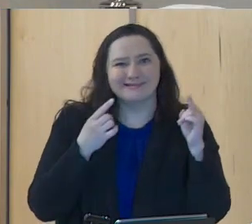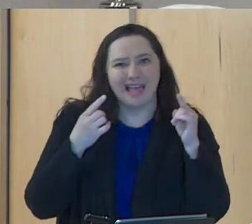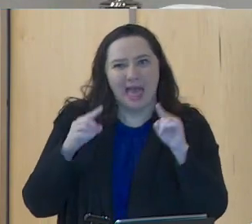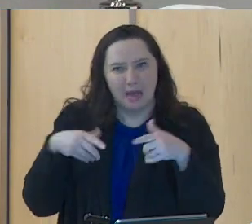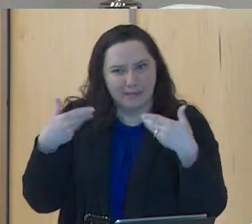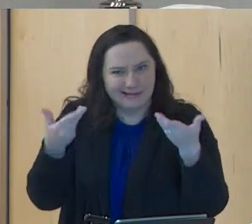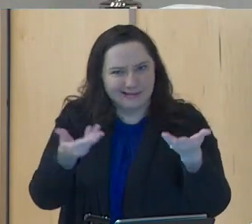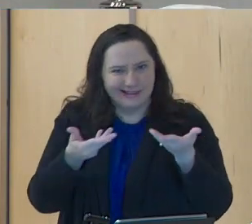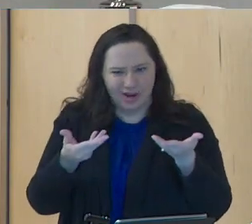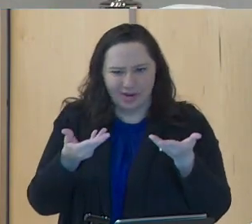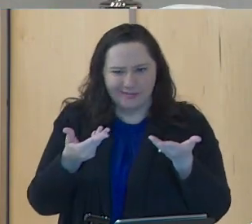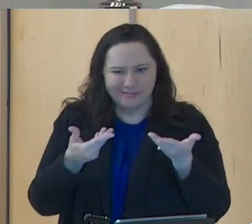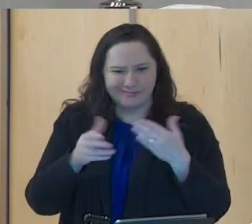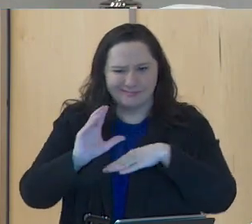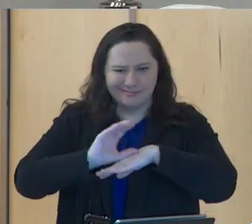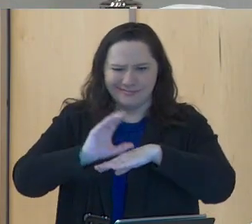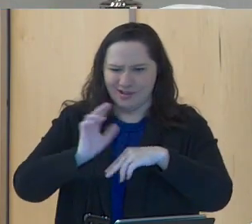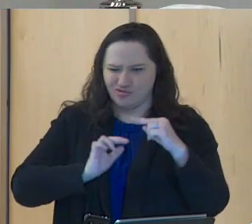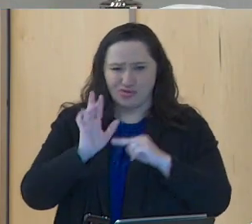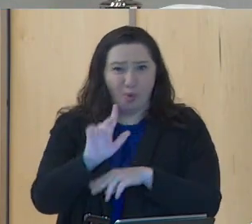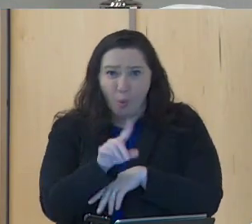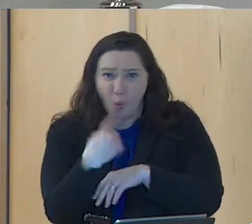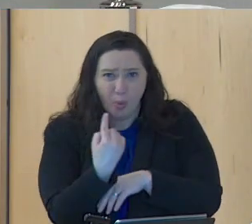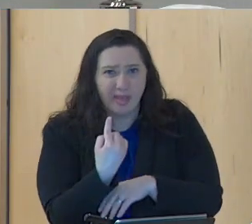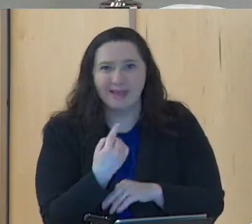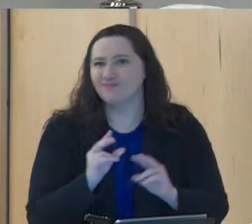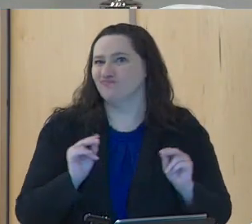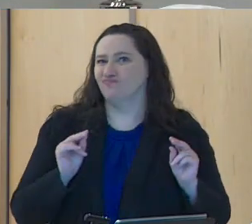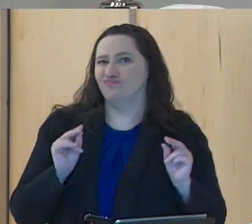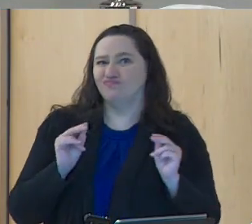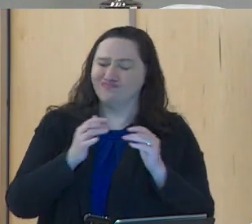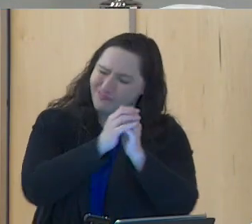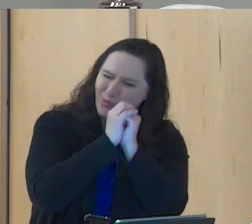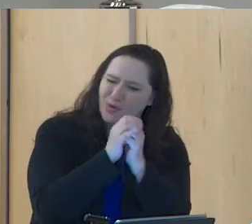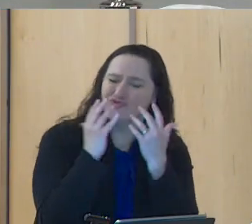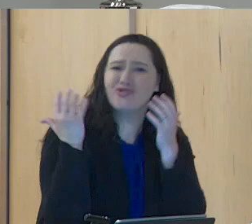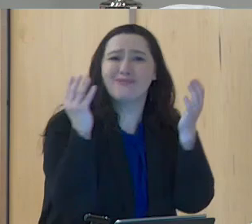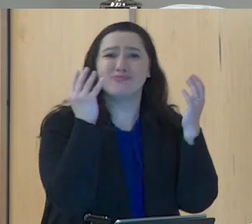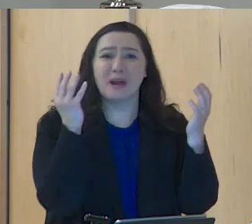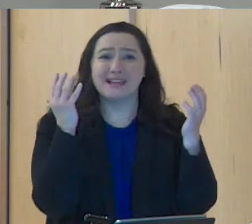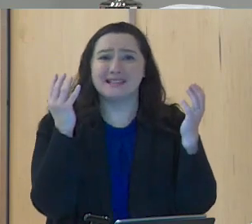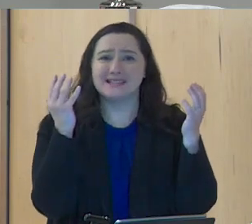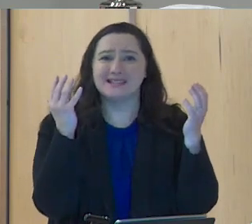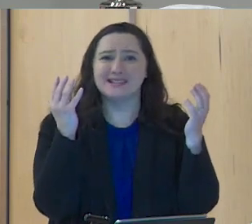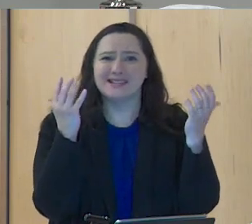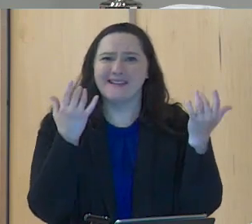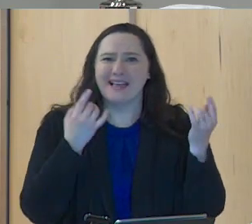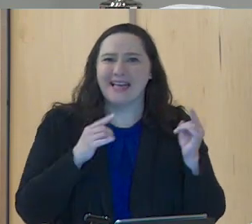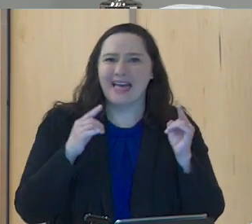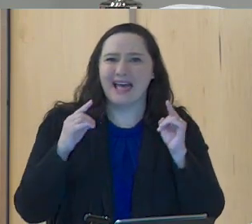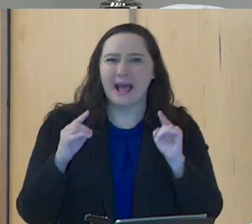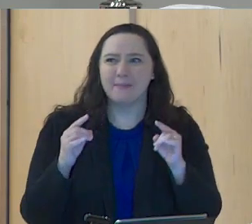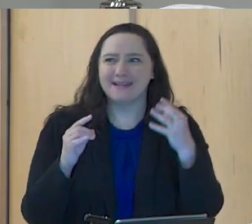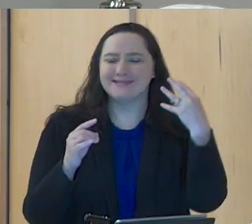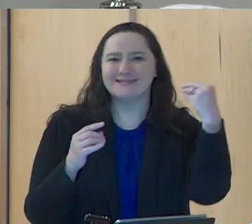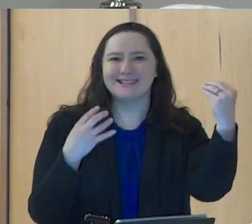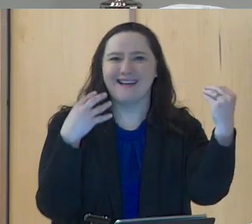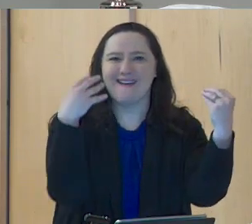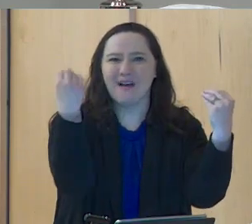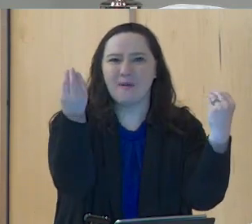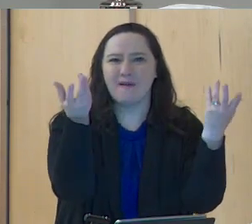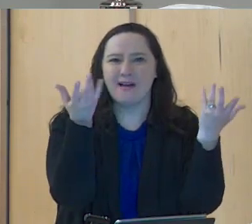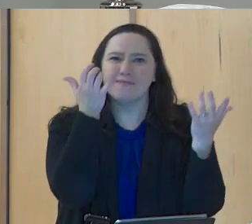building like this. Worship and praise of our God also happens outside in our